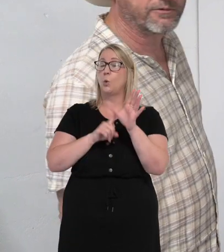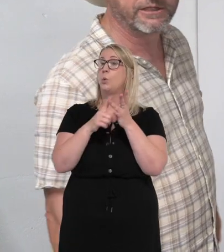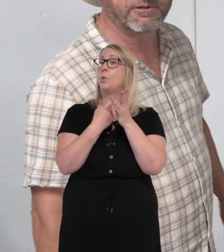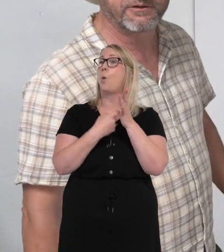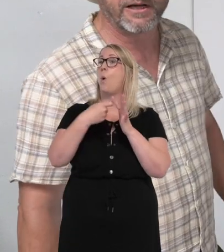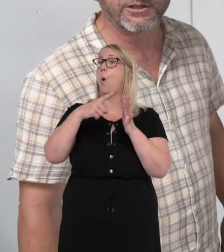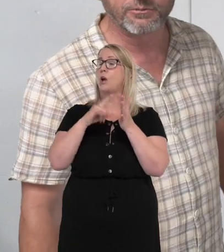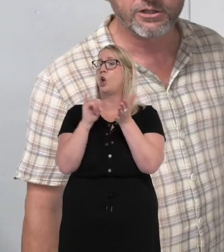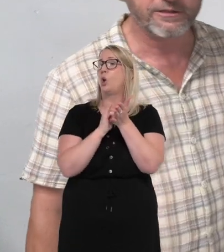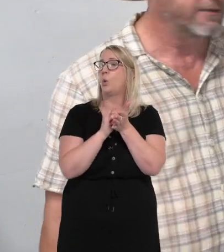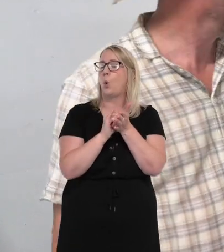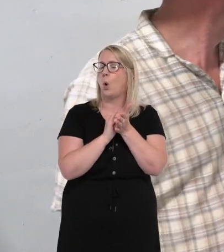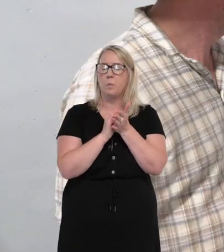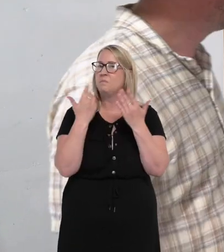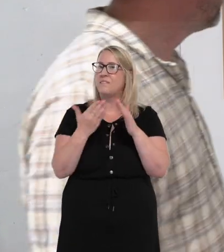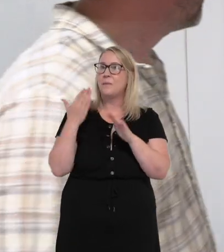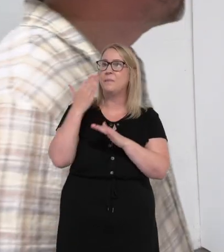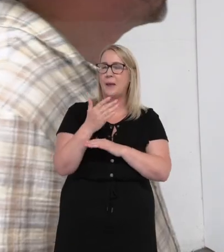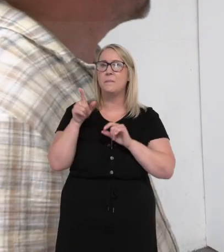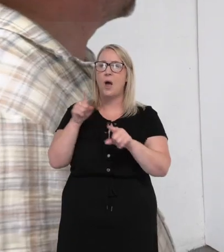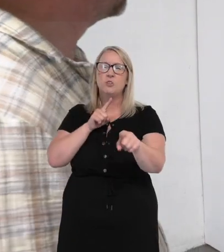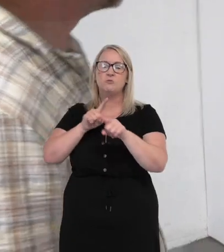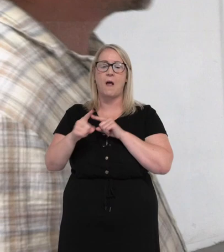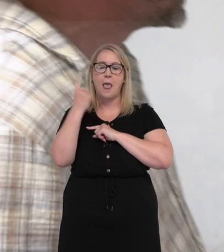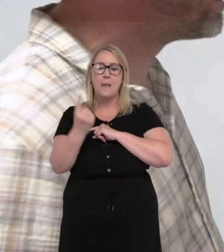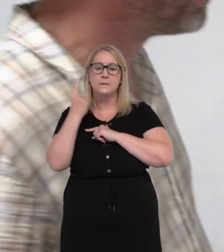train, which he probably found in a book.